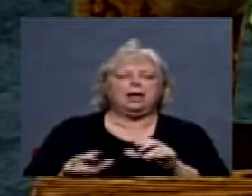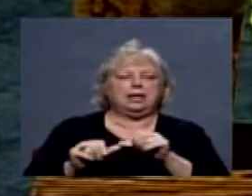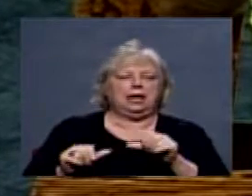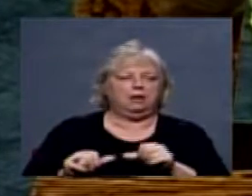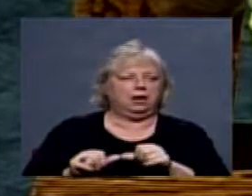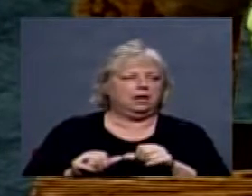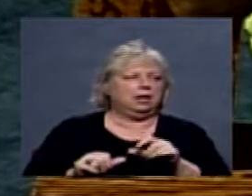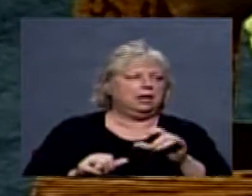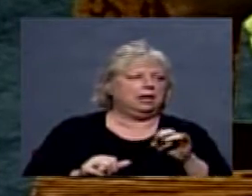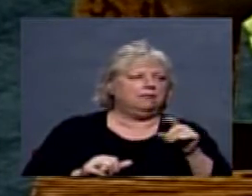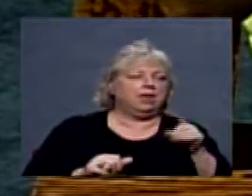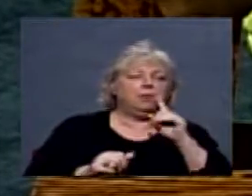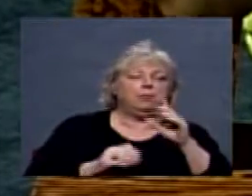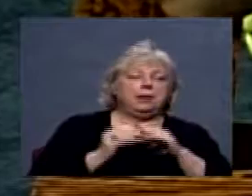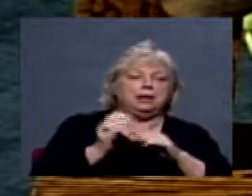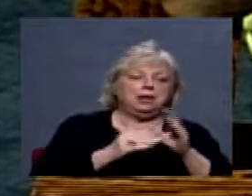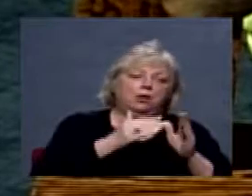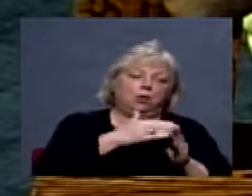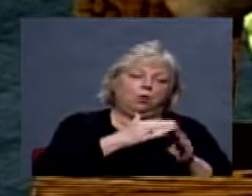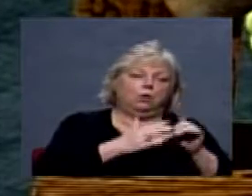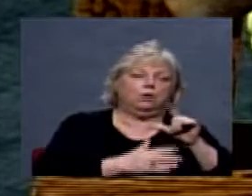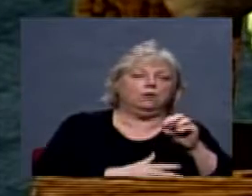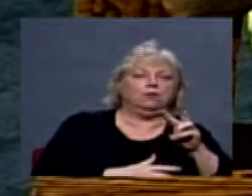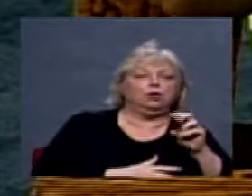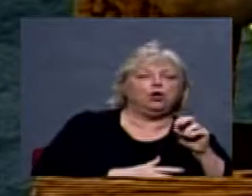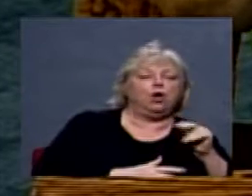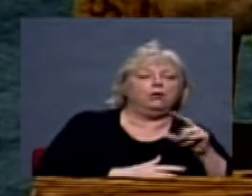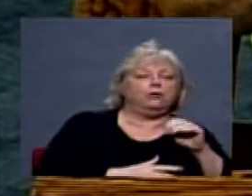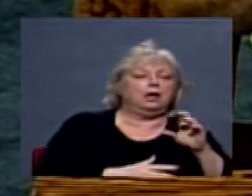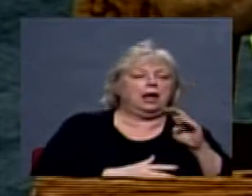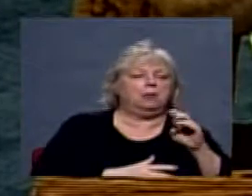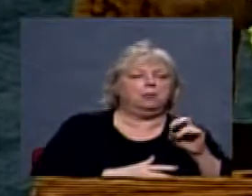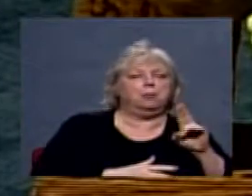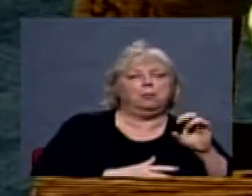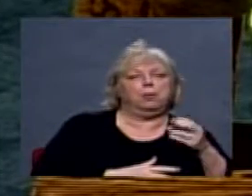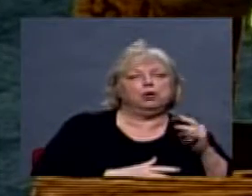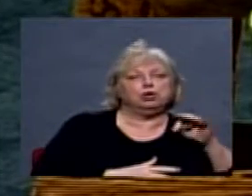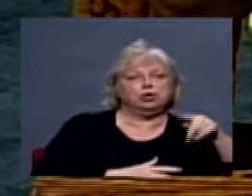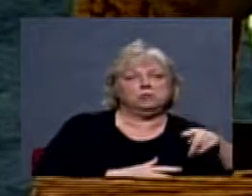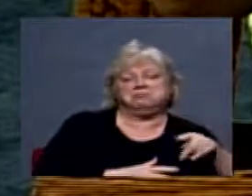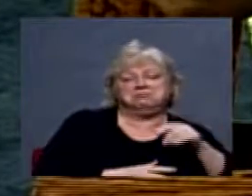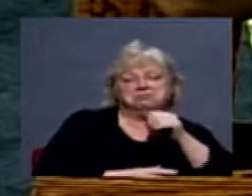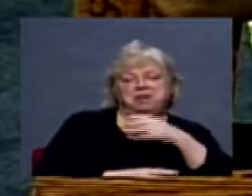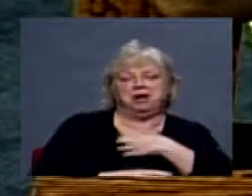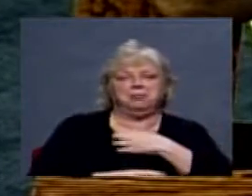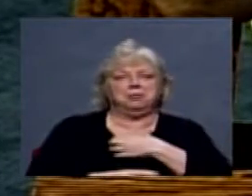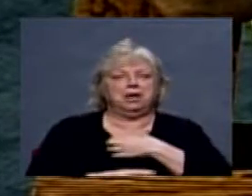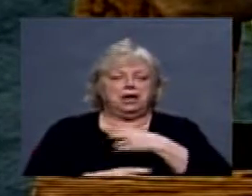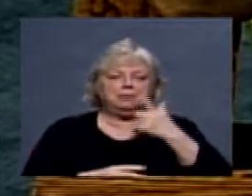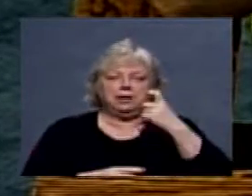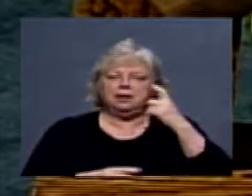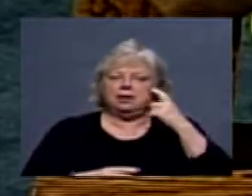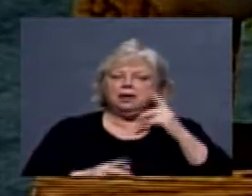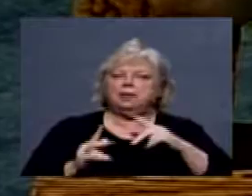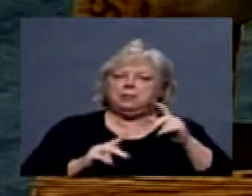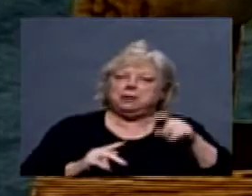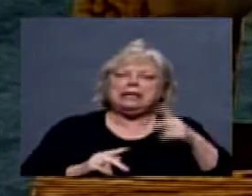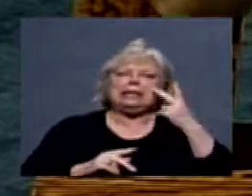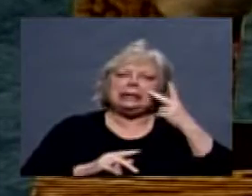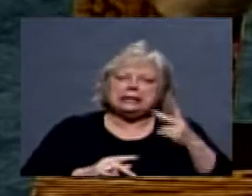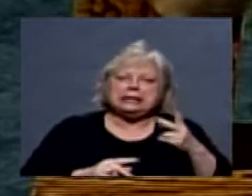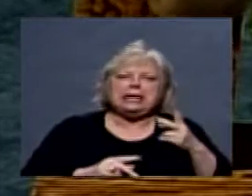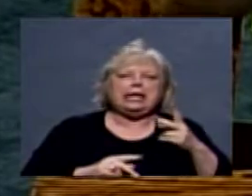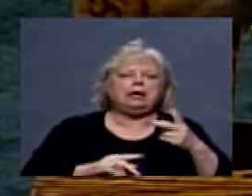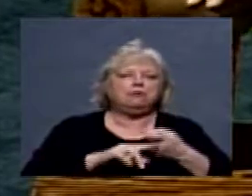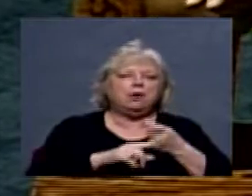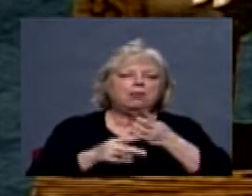if they were building on the corner of Lawson and Beecham, I wouldn't complain about it, because I believe it needs to be out seen on the front of the road, not hid back in the, you